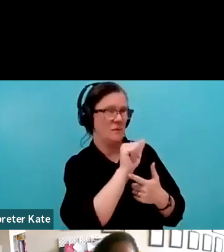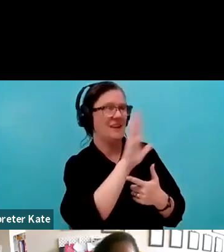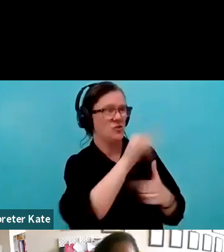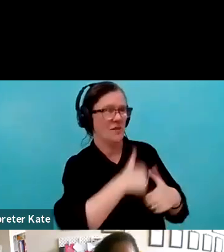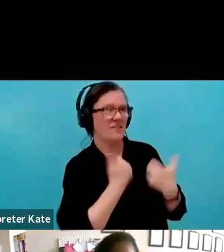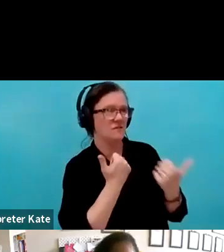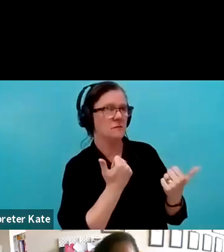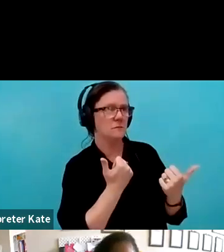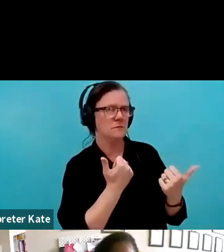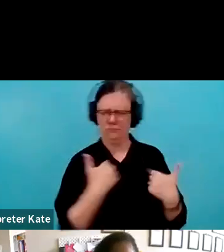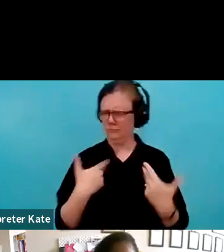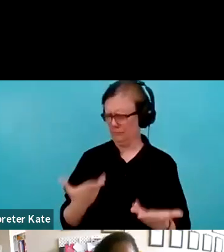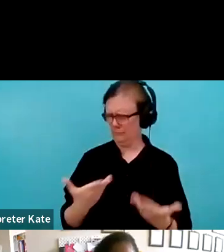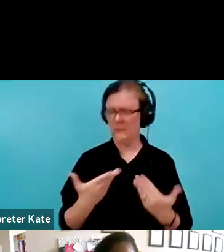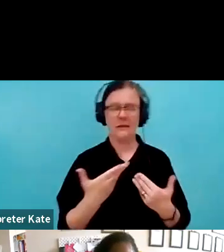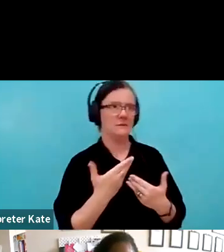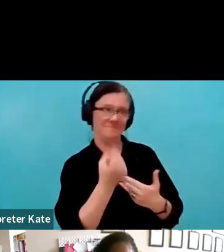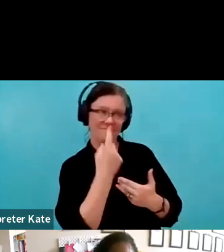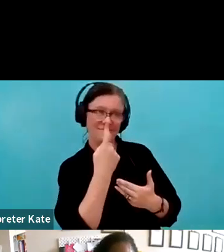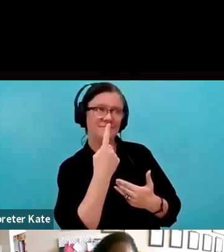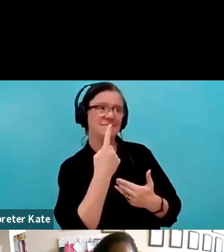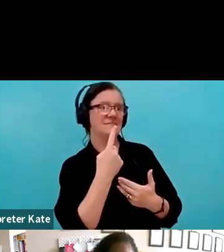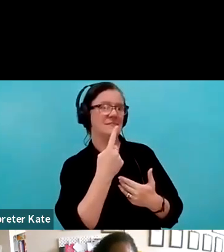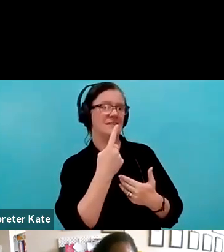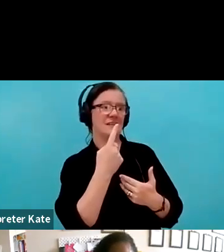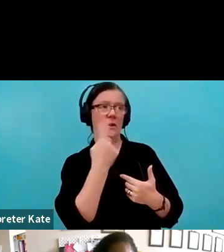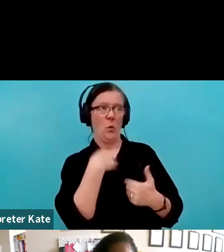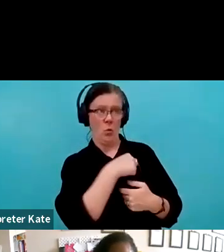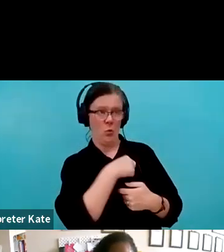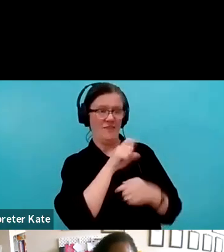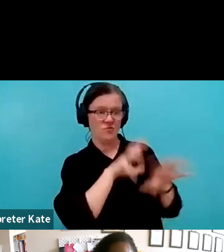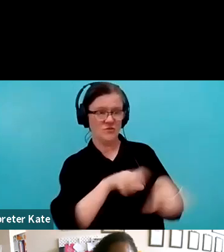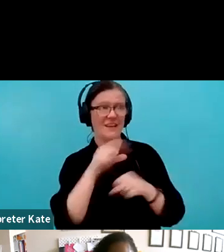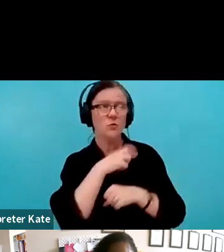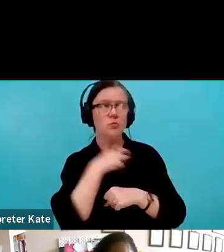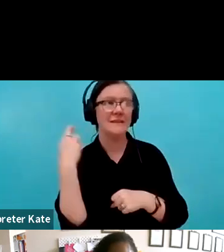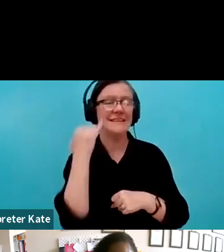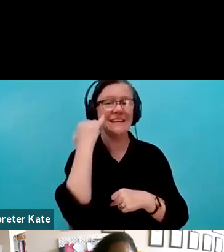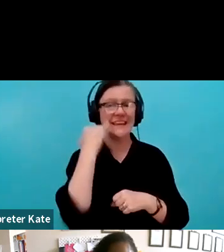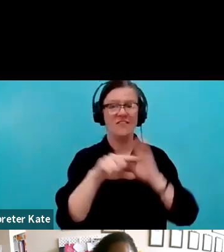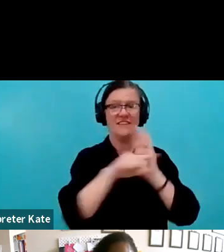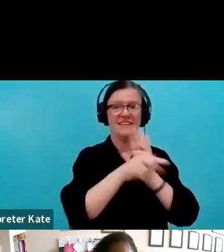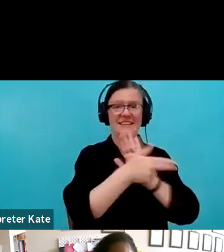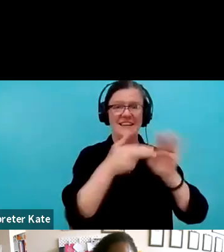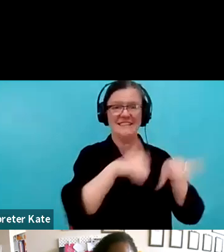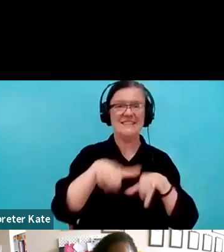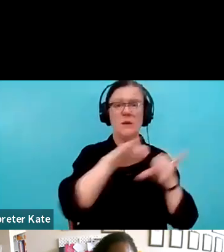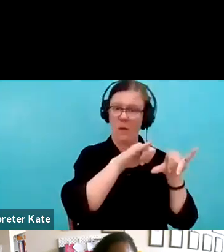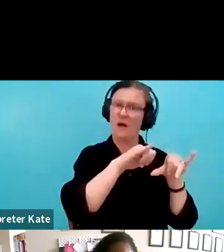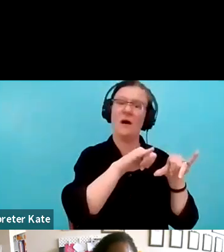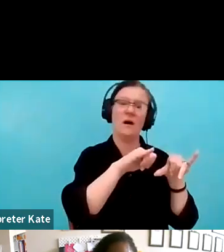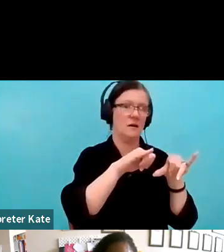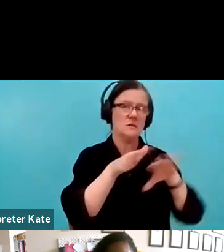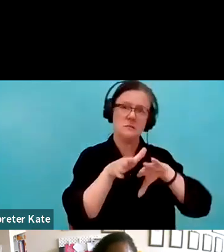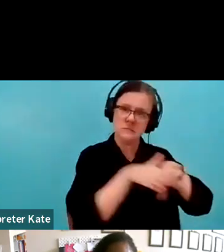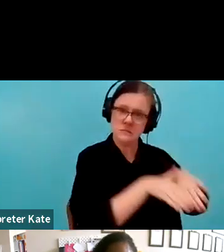lives. That takes a little bit of a risk, but overcoming stigma is something that